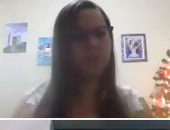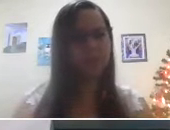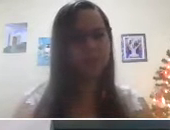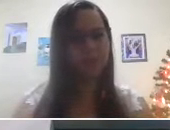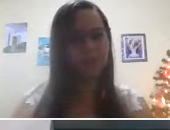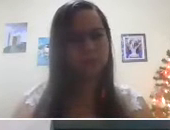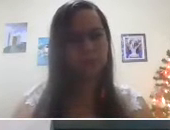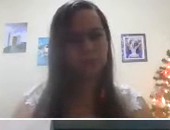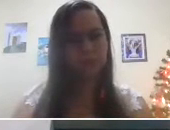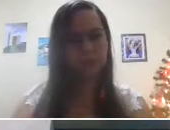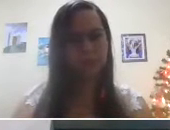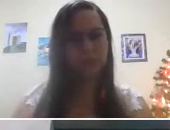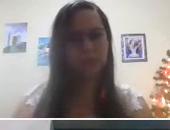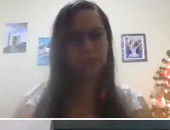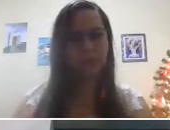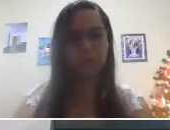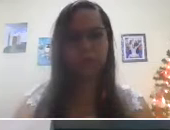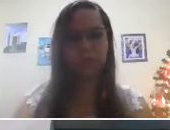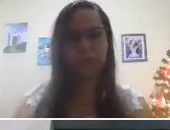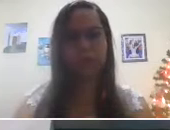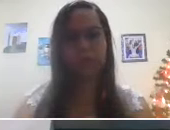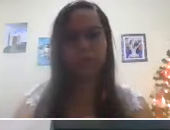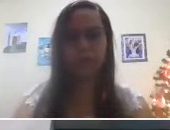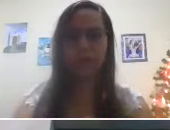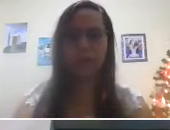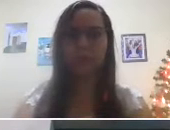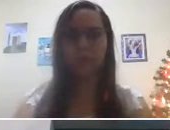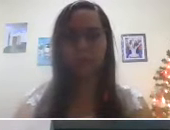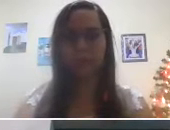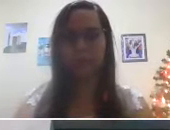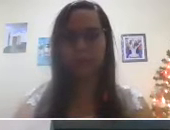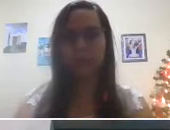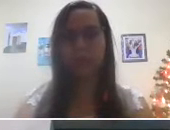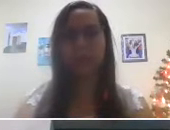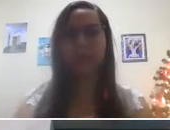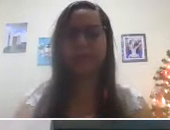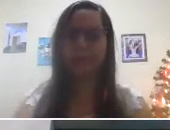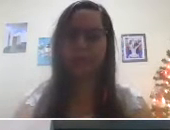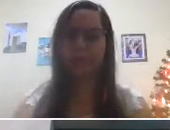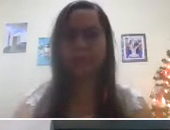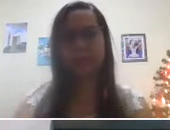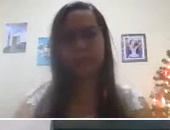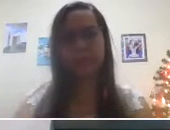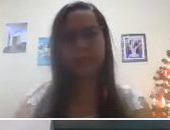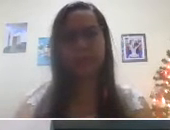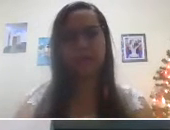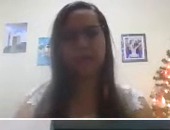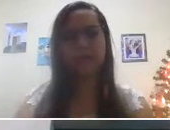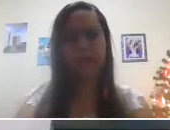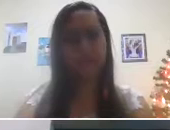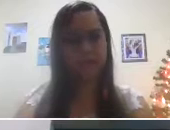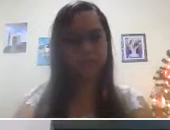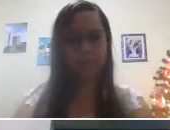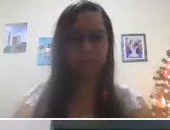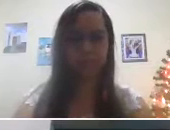Yeah, we also have that option. Stephanie, what do they look like? How do they look like? What are they like? And how